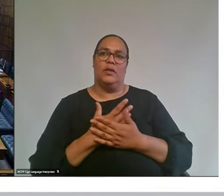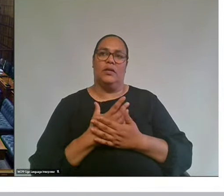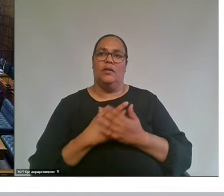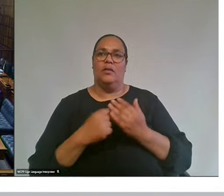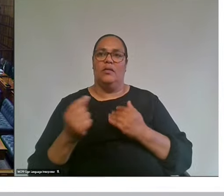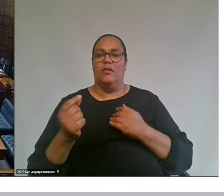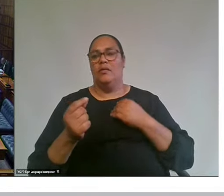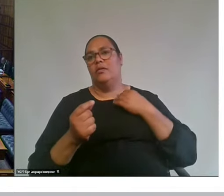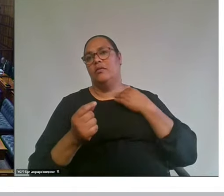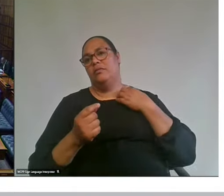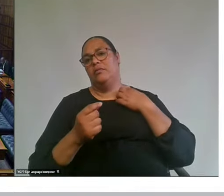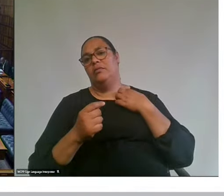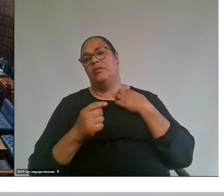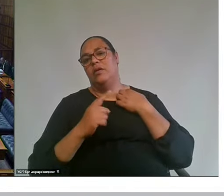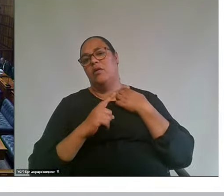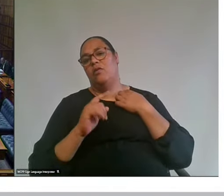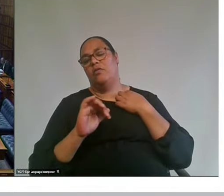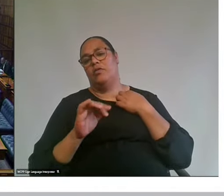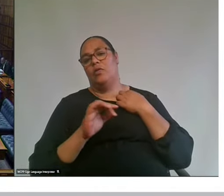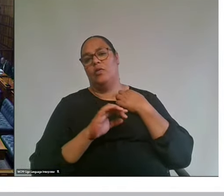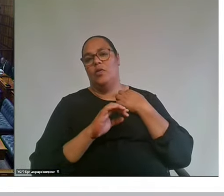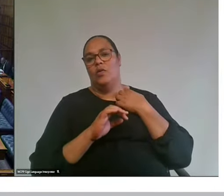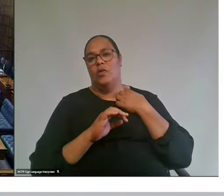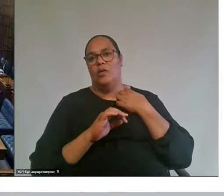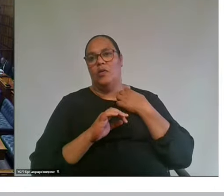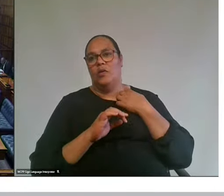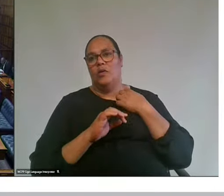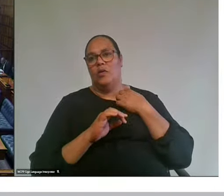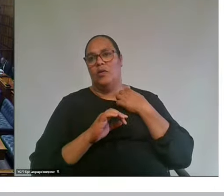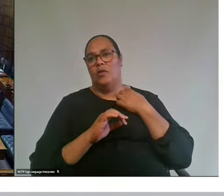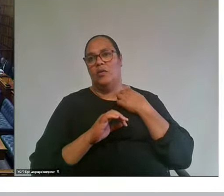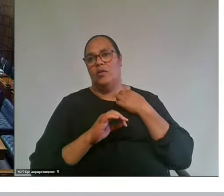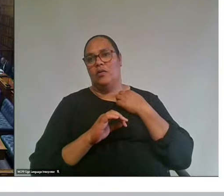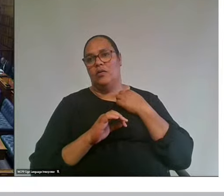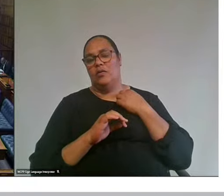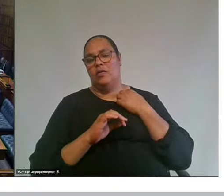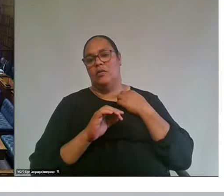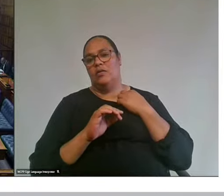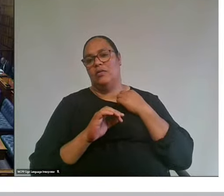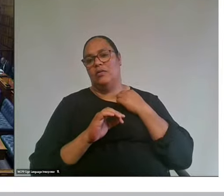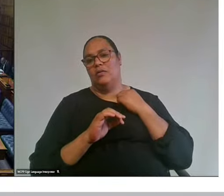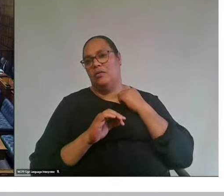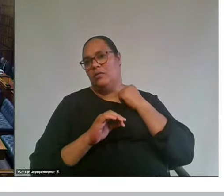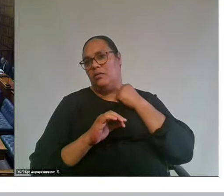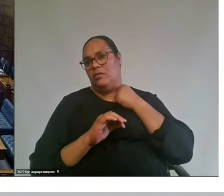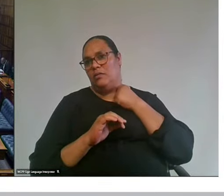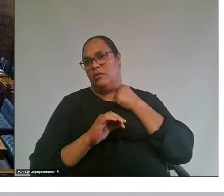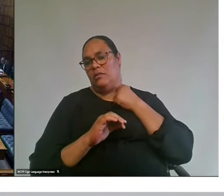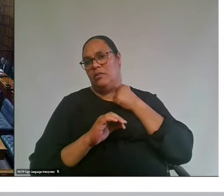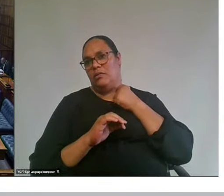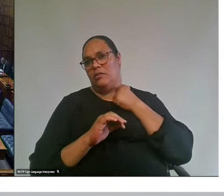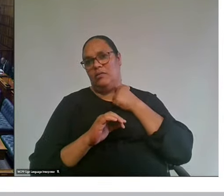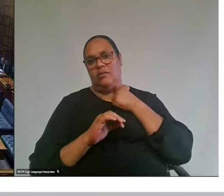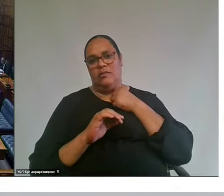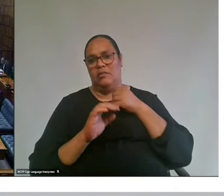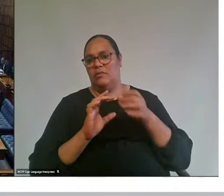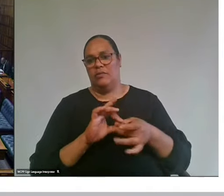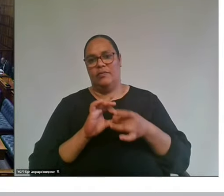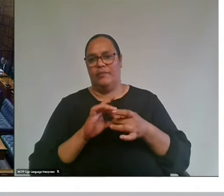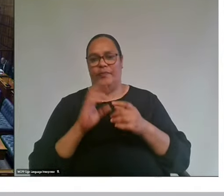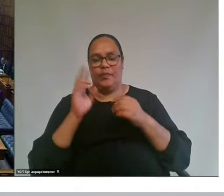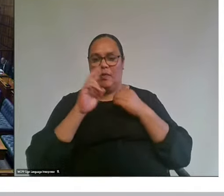um of the related circumstances that would have led you not to be able to realize this